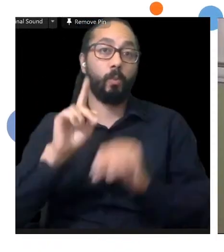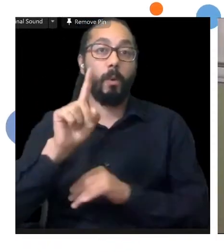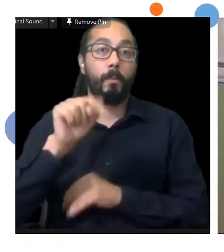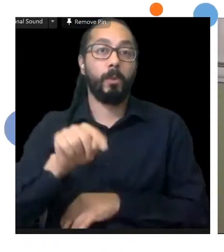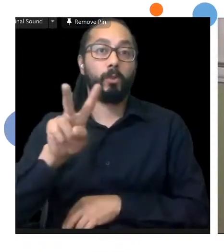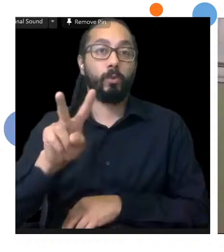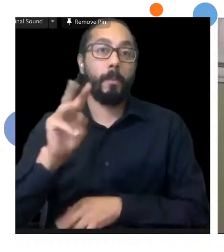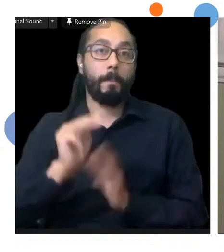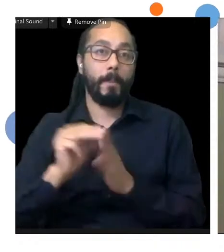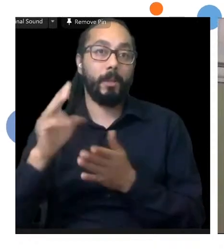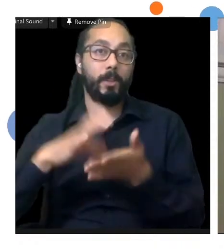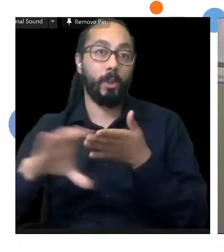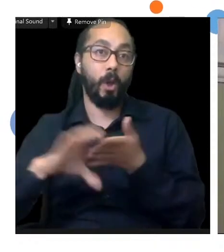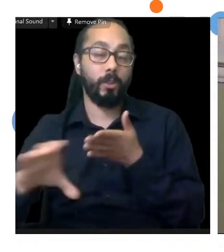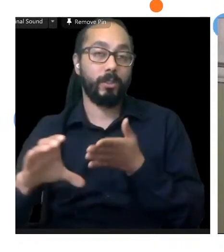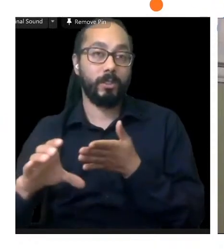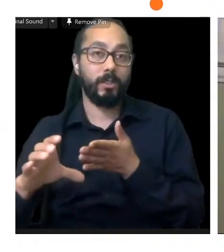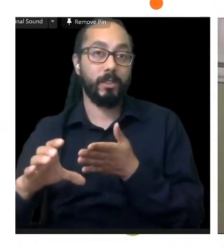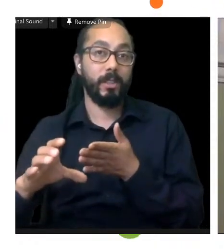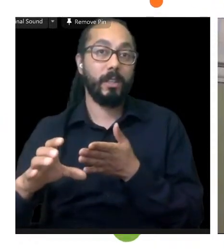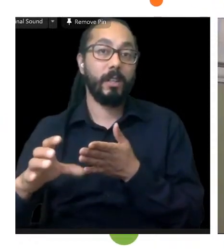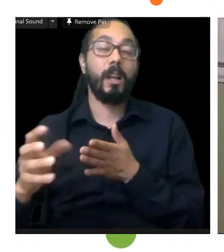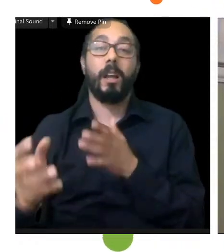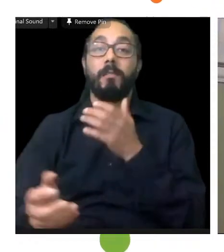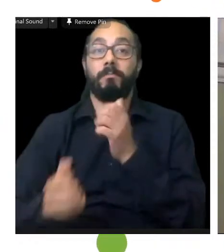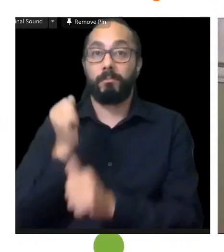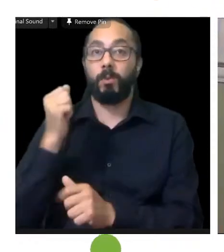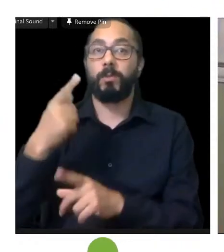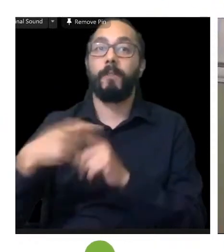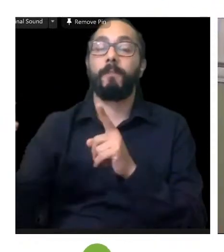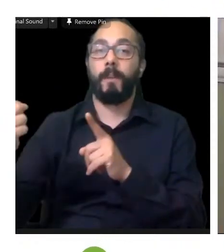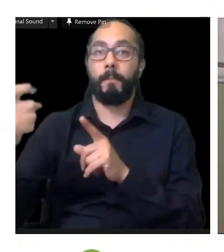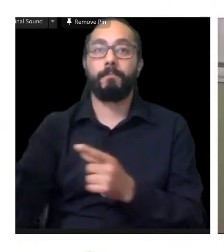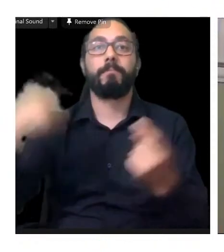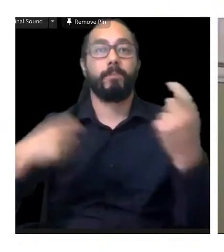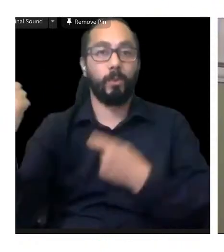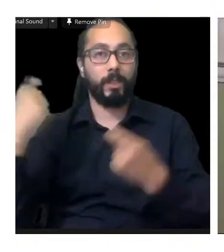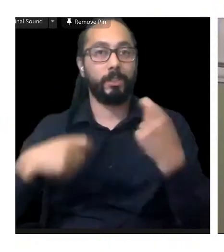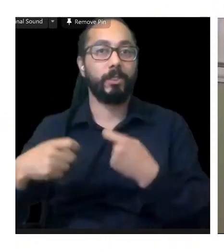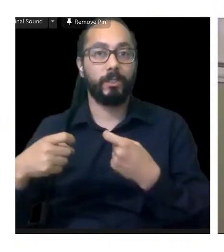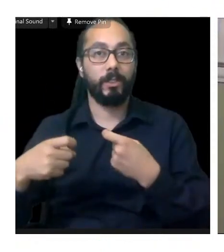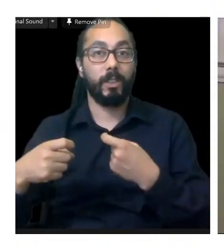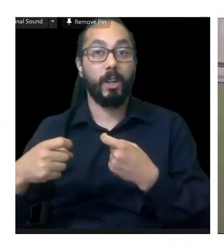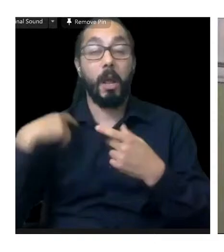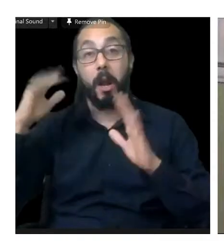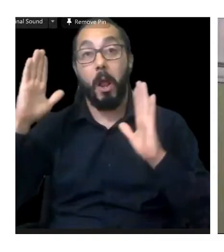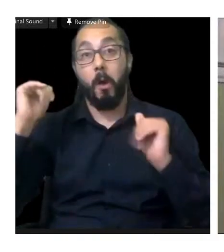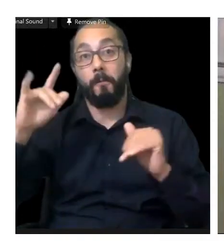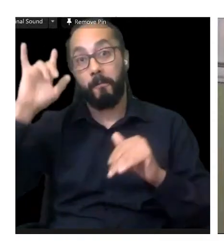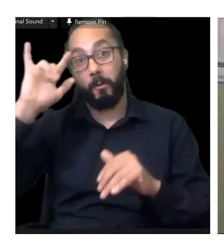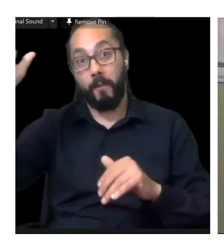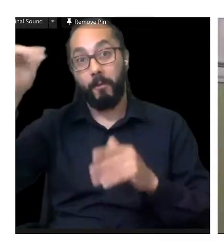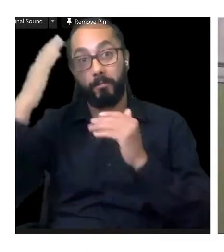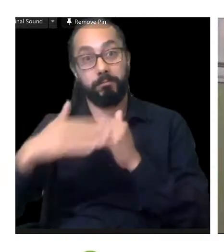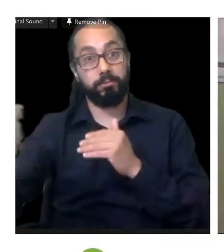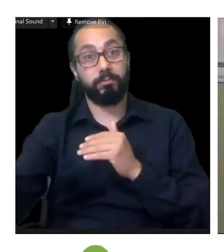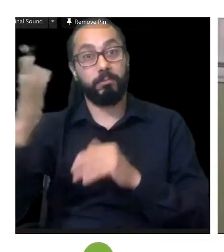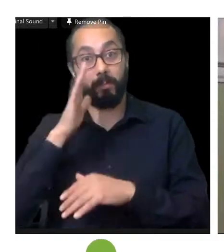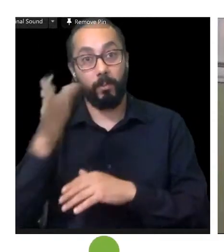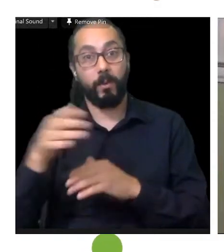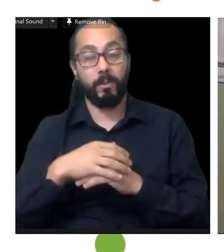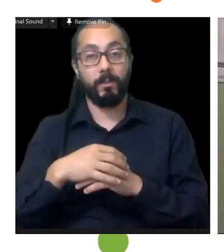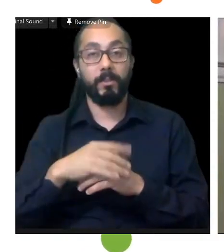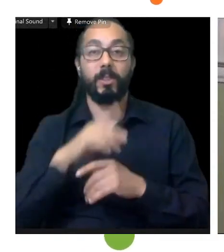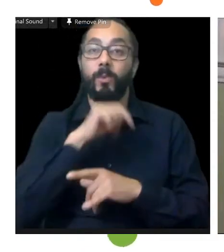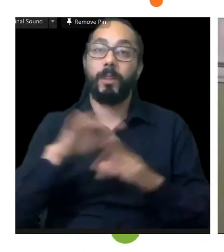coming from Radical Access for 2020 and 2021, and hopefully forever ongoing. So it's incredible.